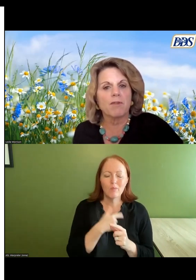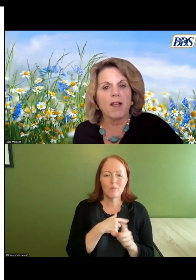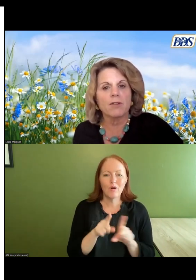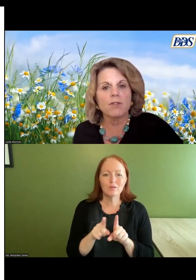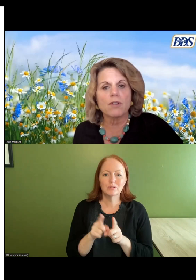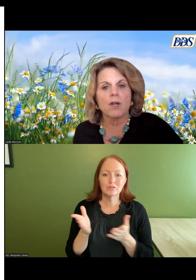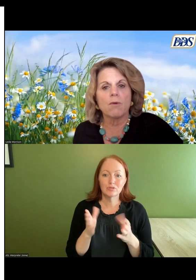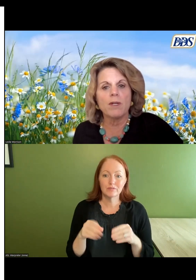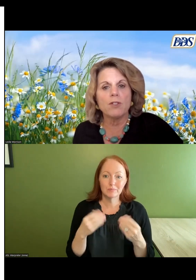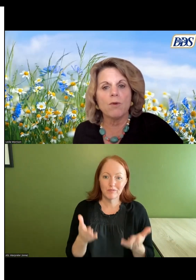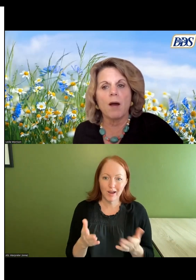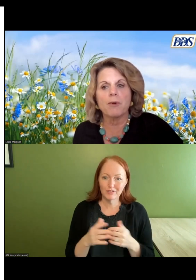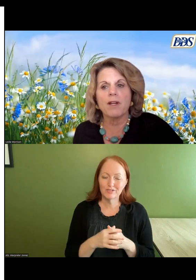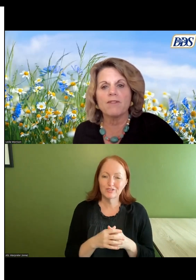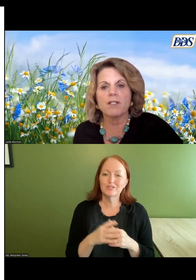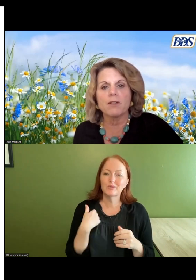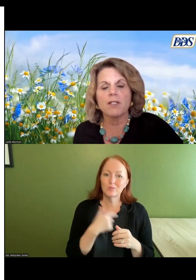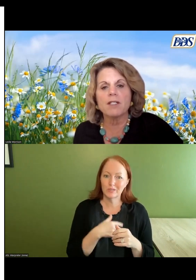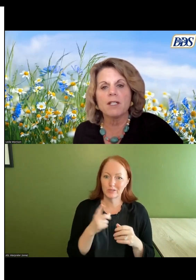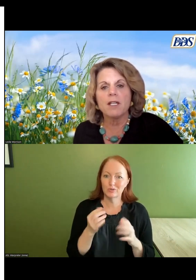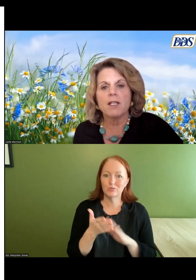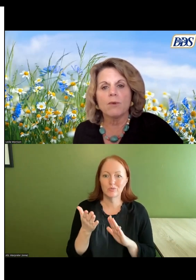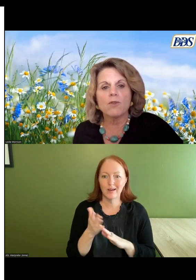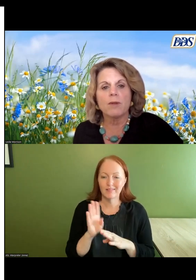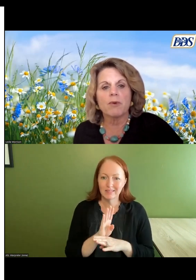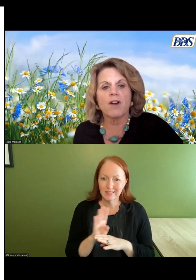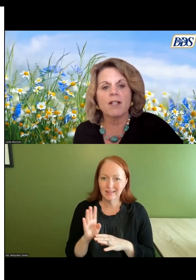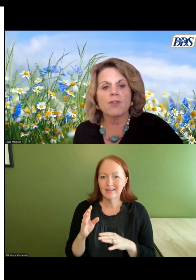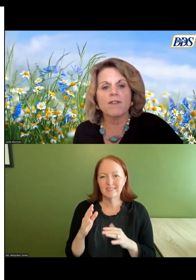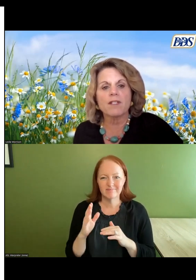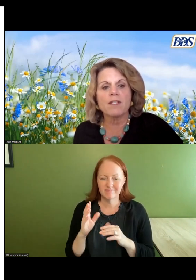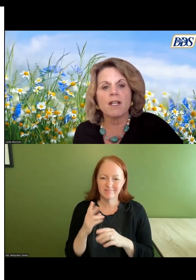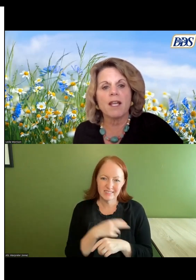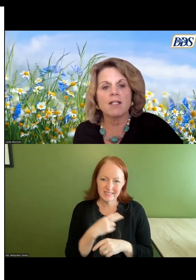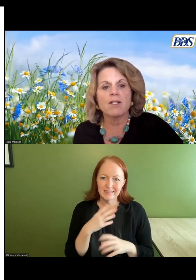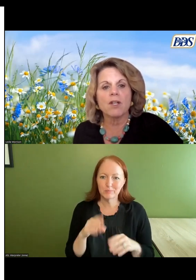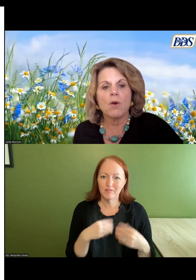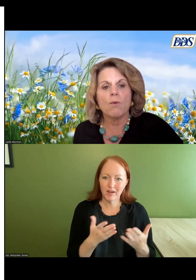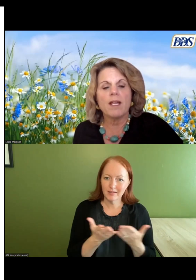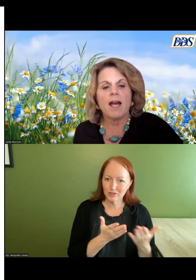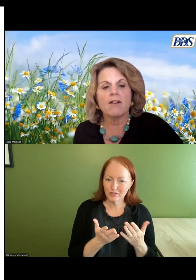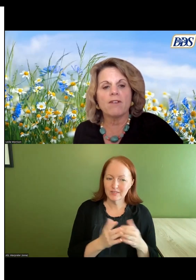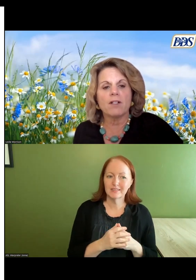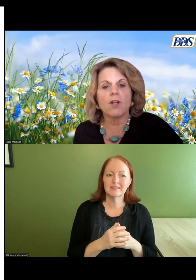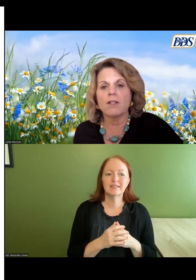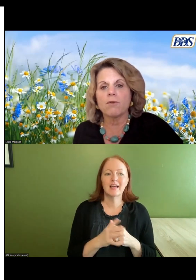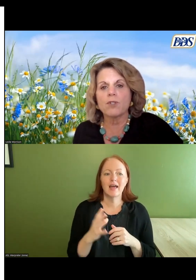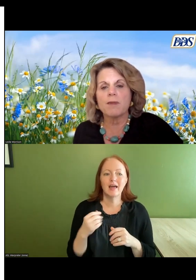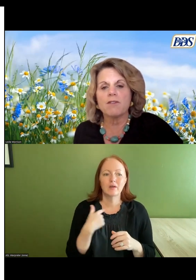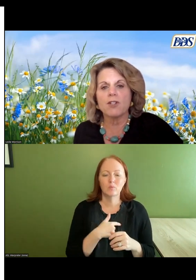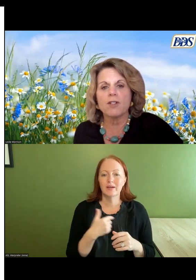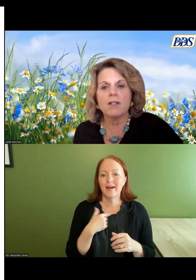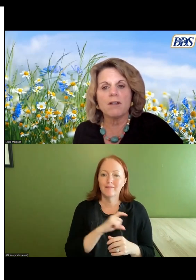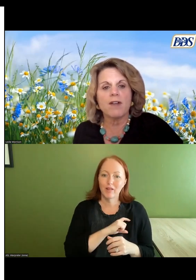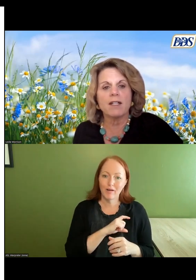service providers. So we do operate facilities in which we provide services, and we have a law